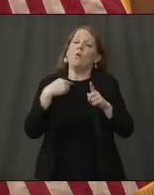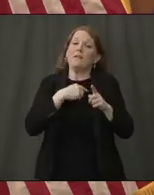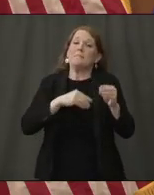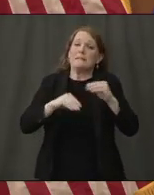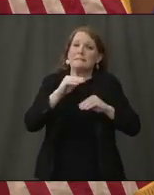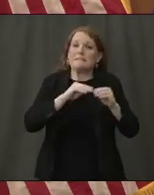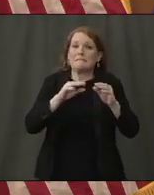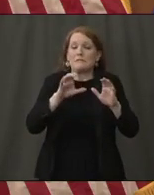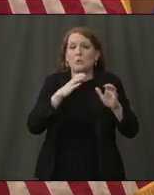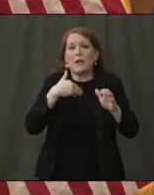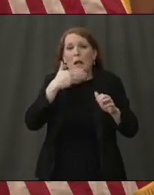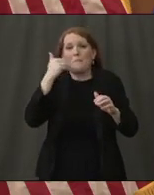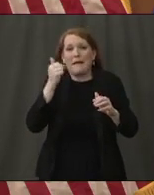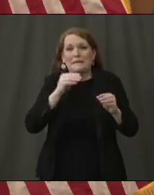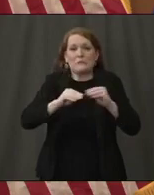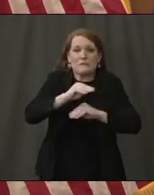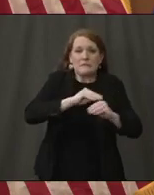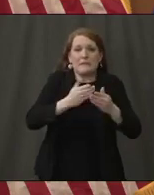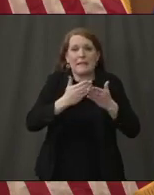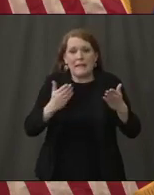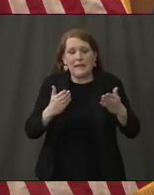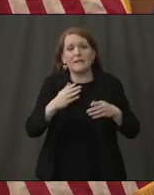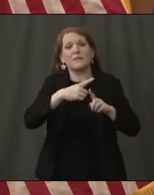masks as part of our enterprise